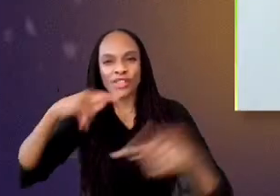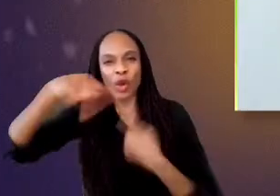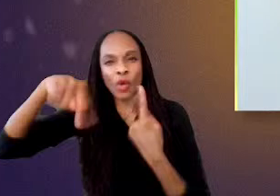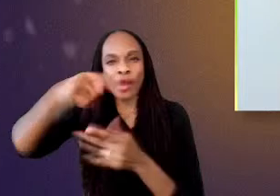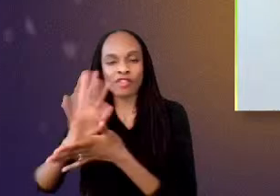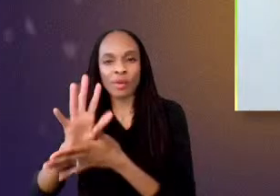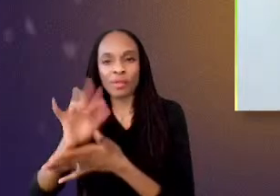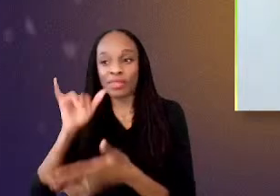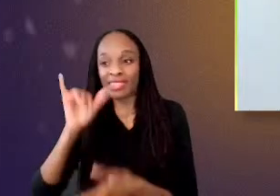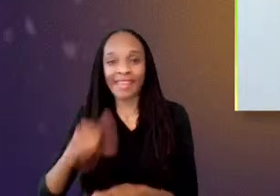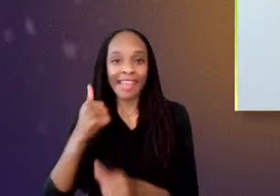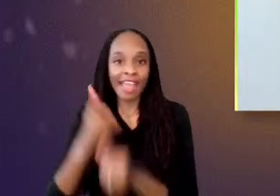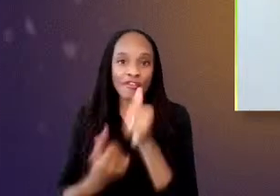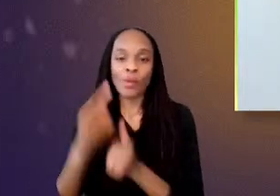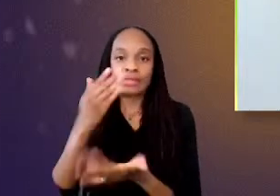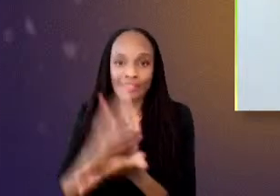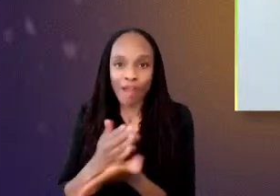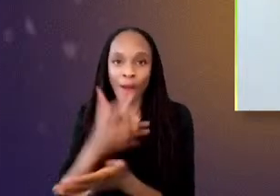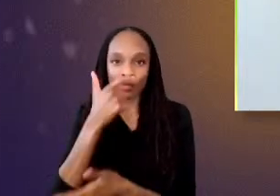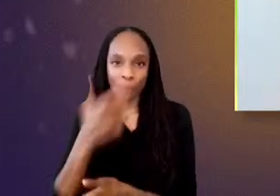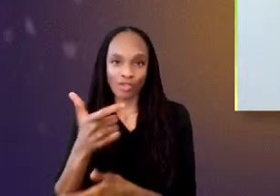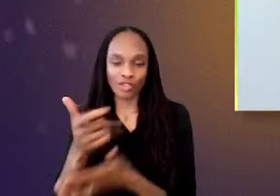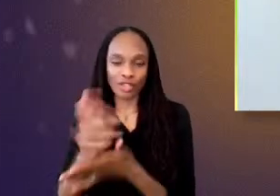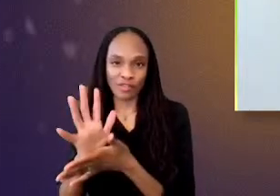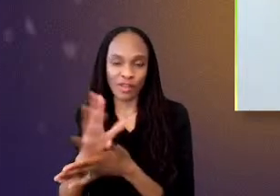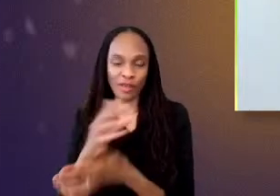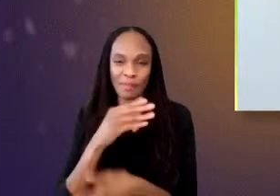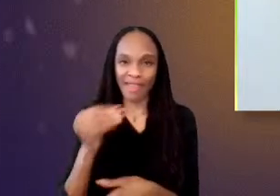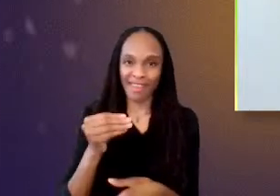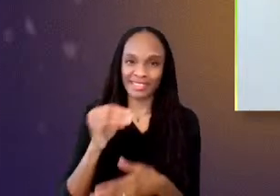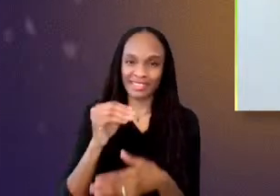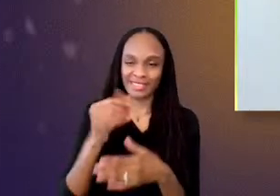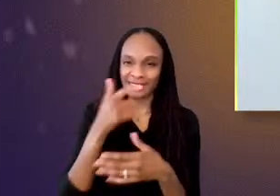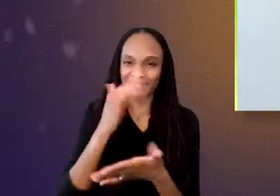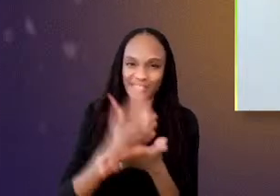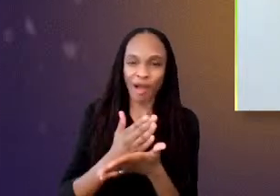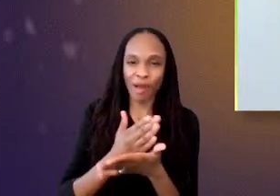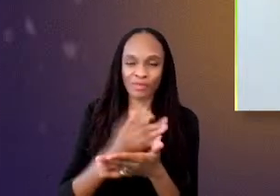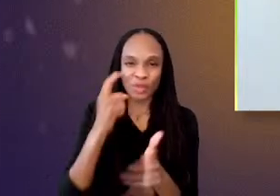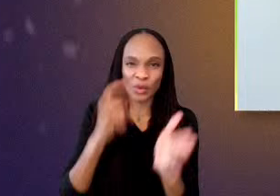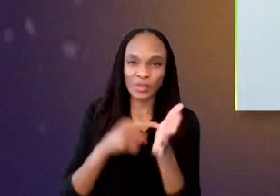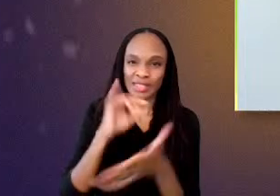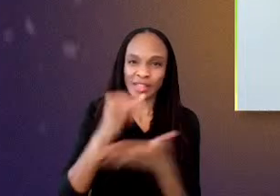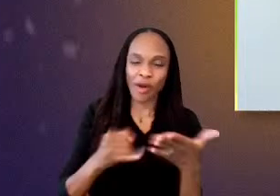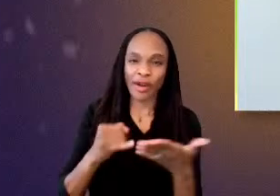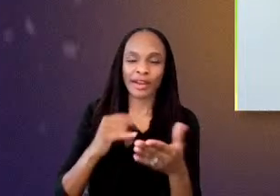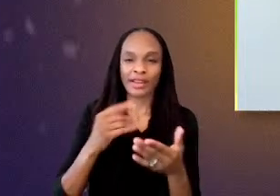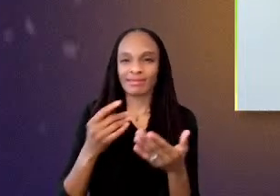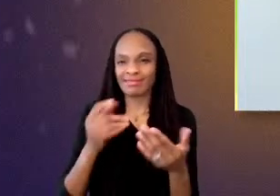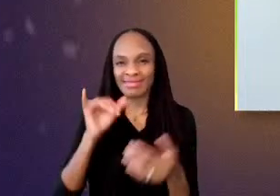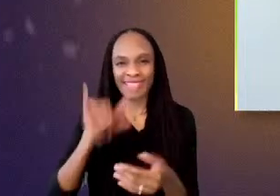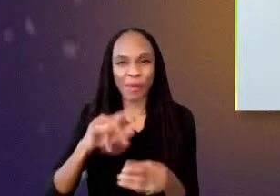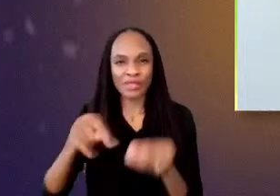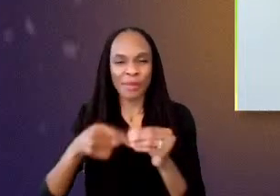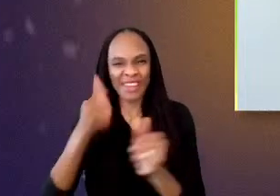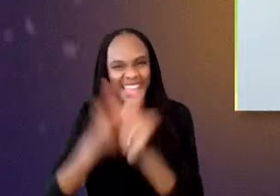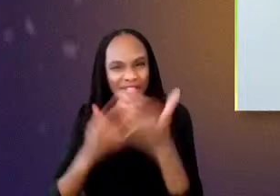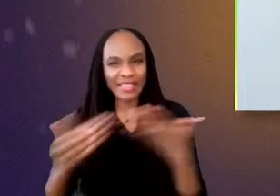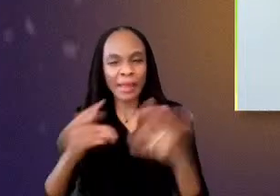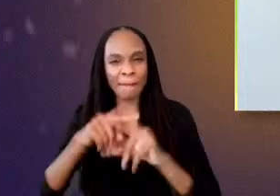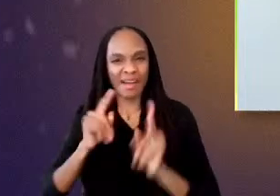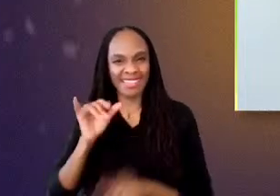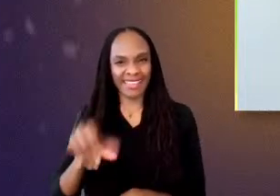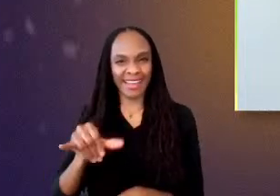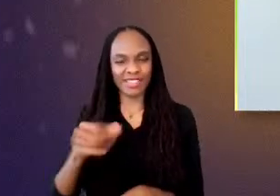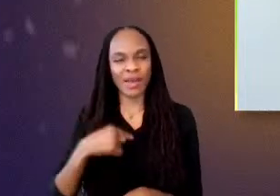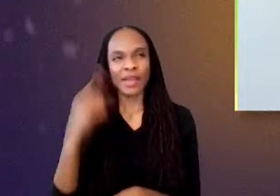watching the films and stopped talking about the art and it was about everything but. And so I think that was something that I didn't realize.